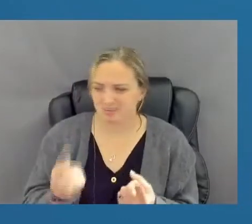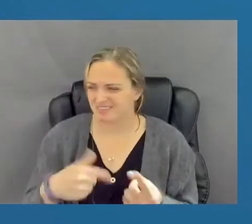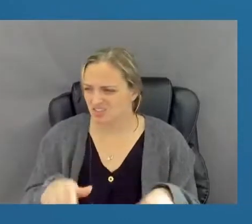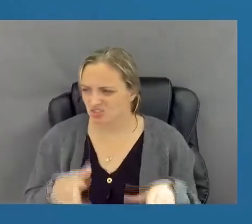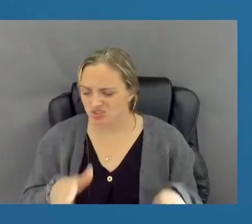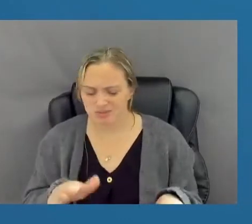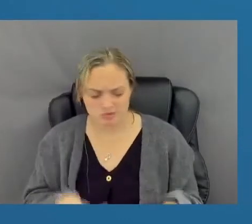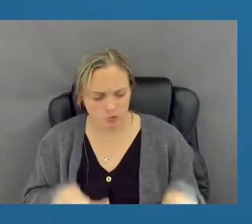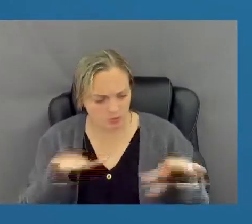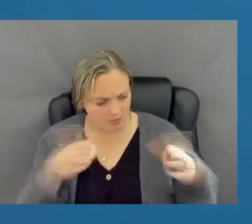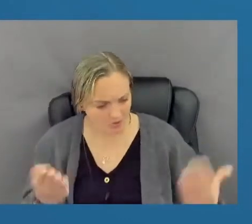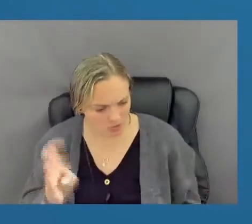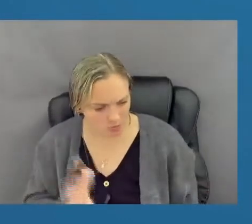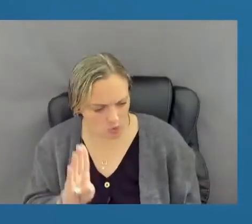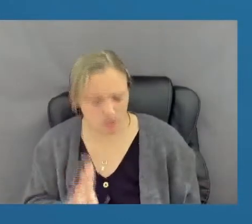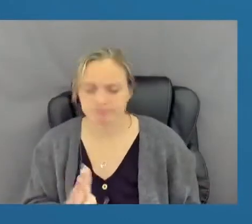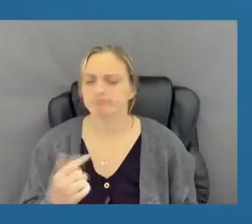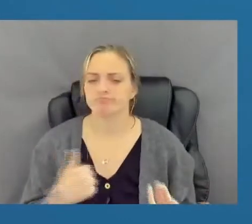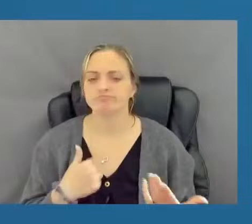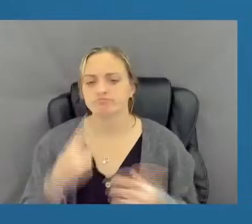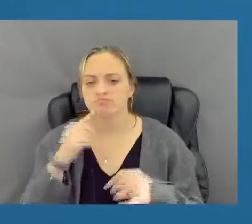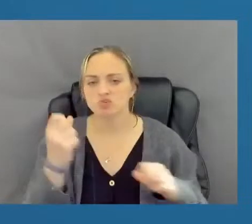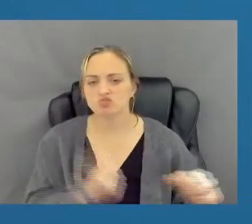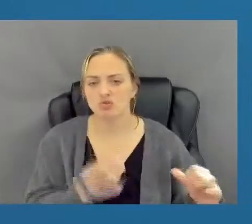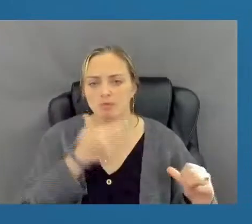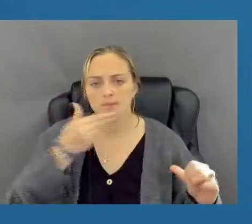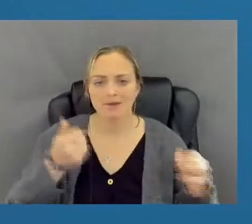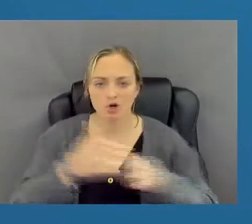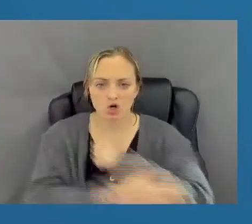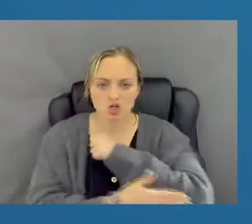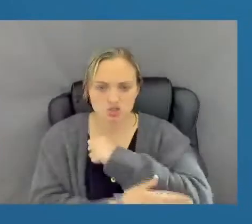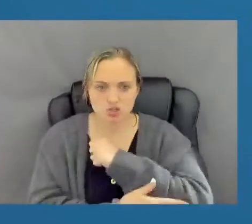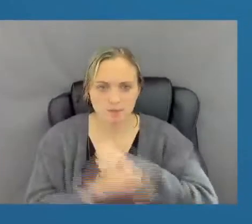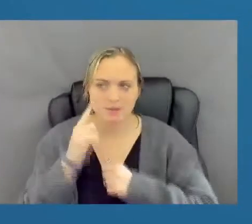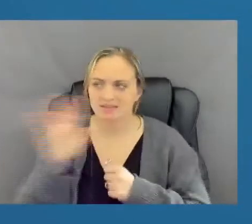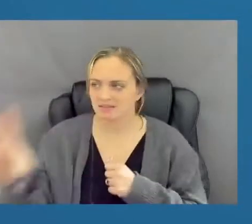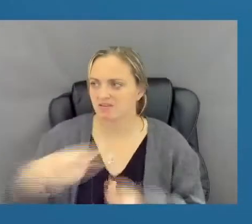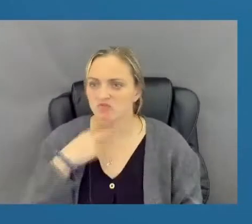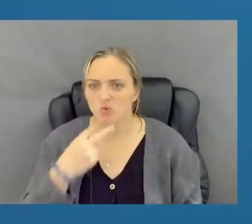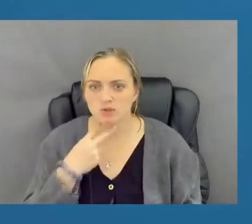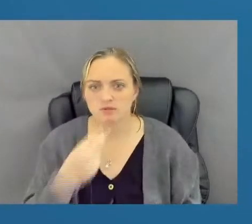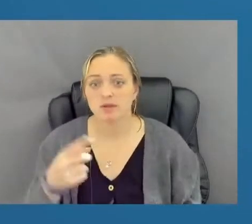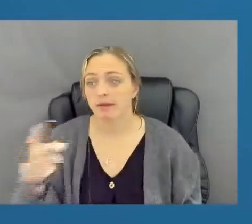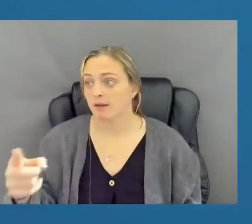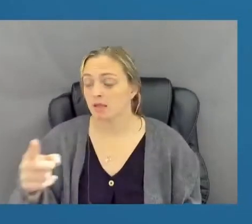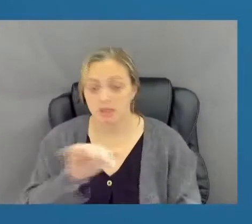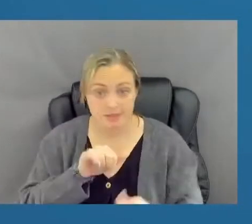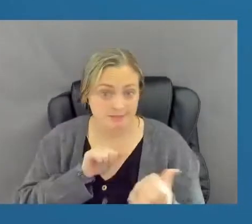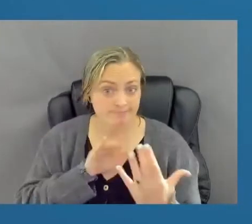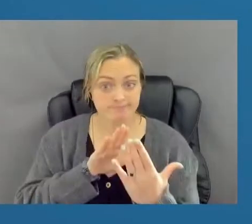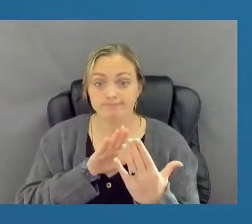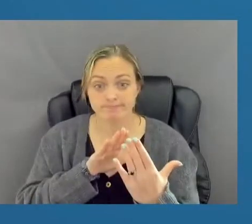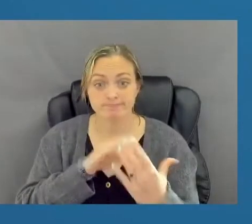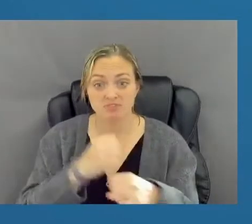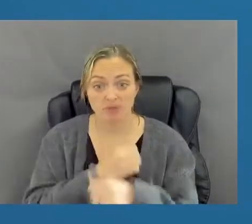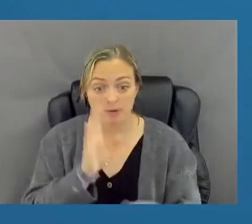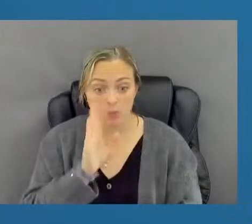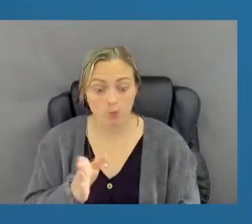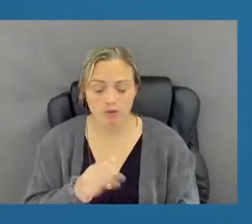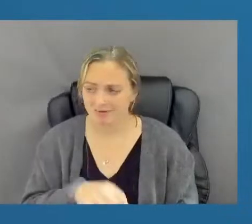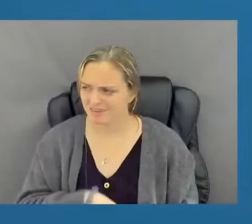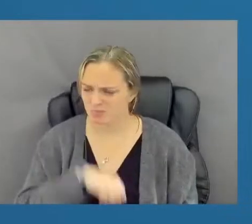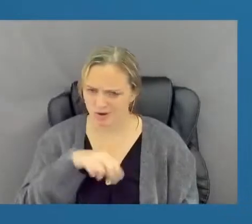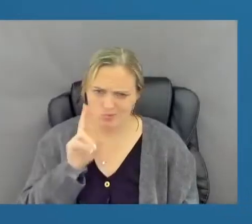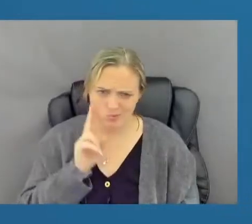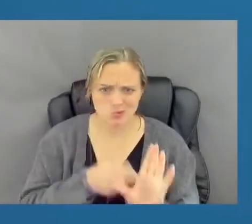community. And that is why we are a stronger, better country, because of his voice. And he is taking on this fight. And I'm so proud he'll be joining